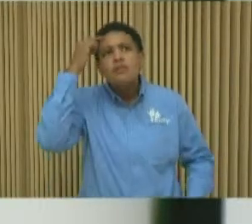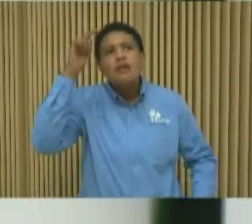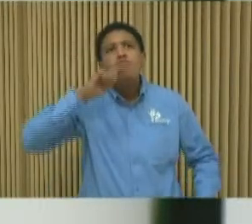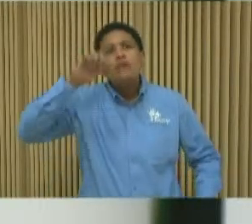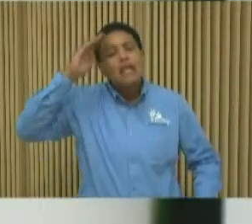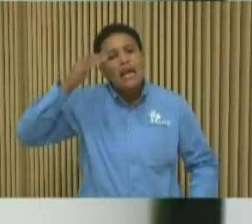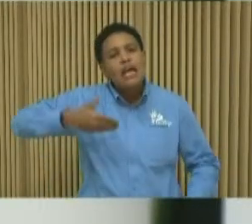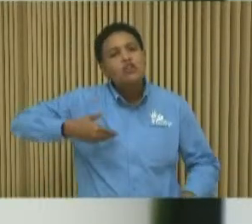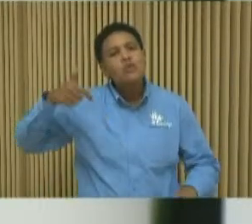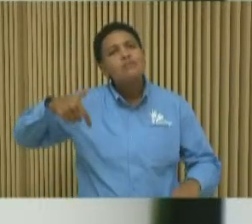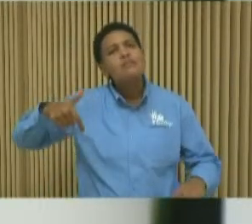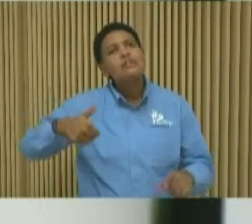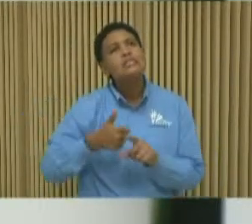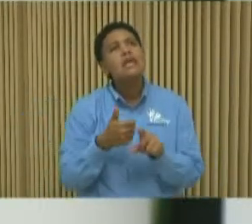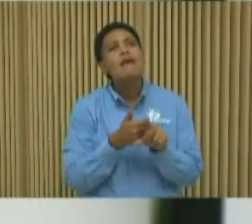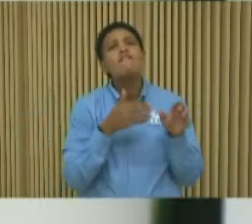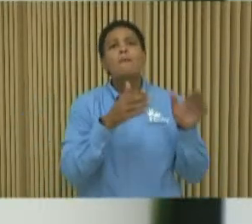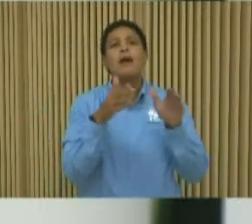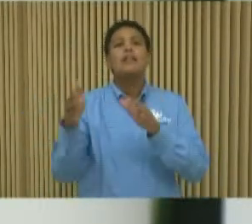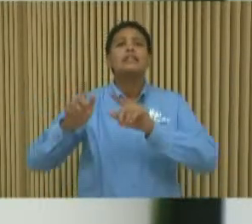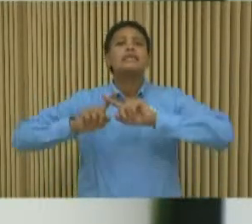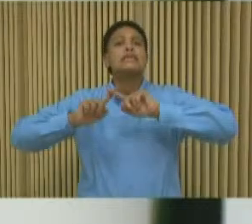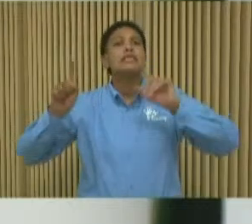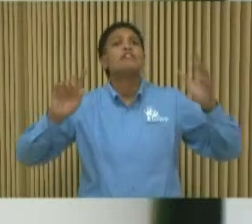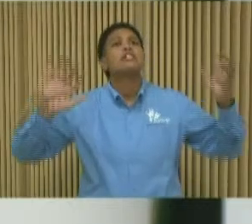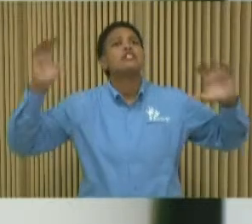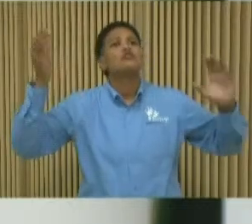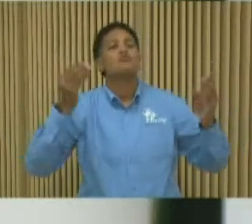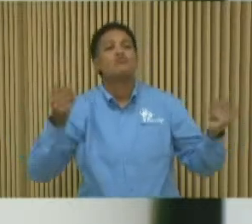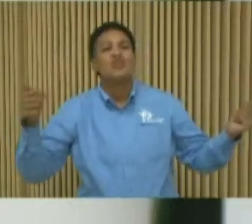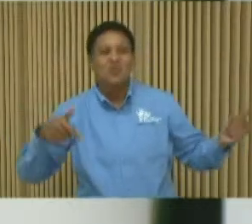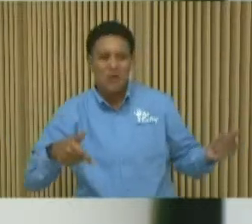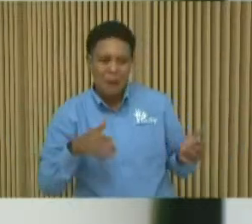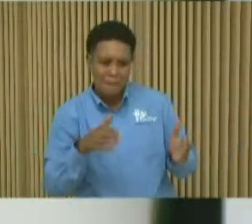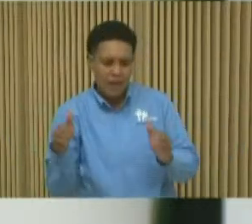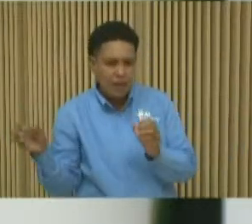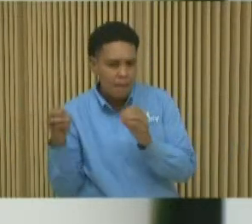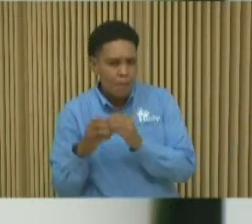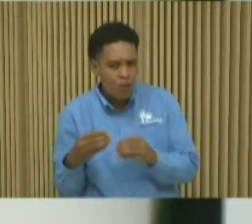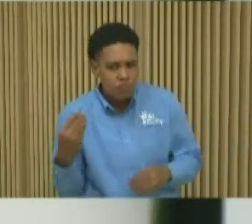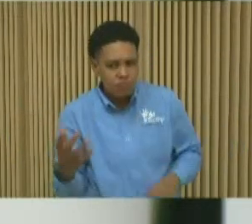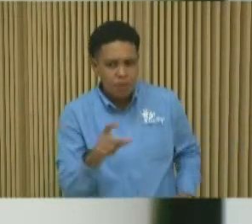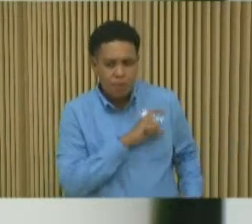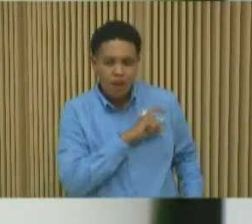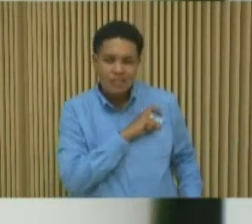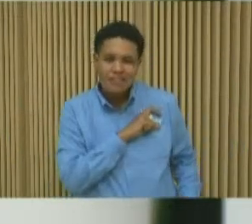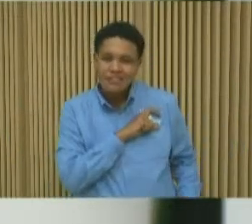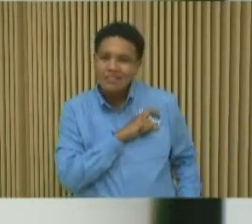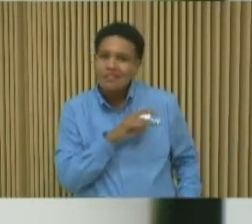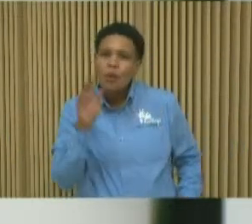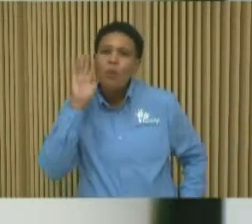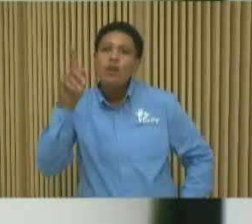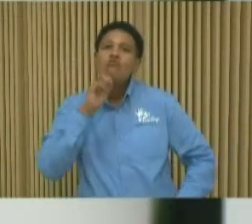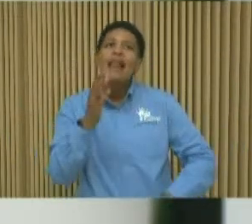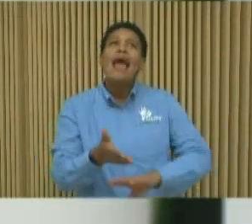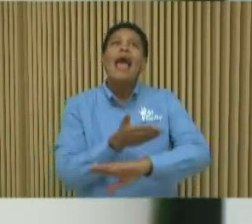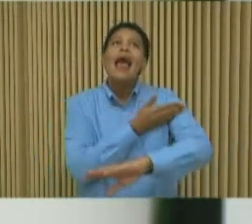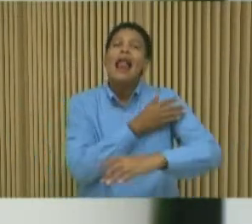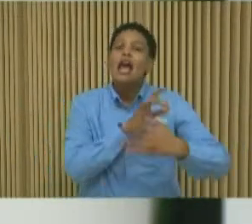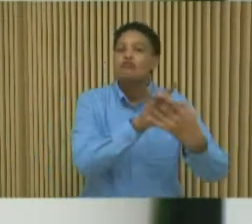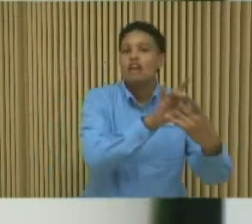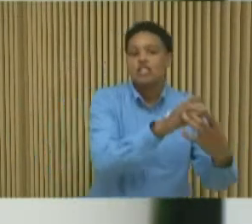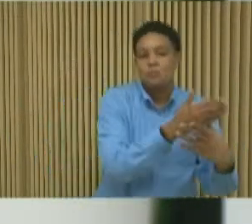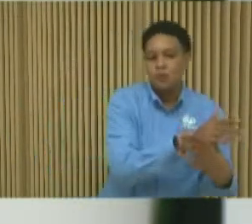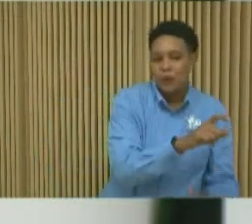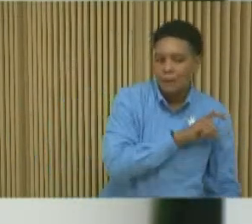introducing this, the methods, the alternative dispute resolution methods, more to the police, will that then enhance the relationship between